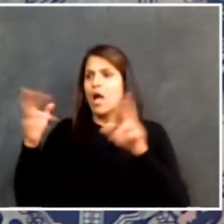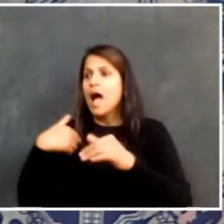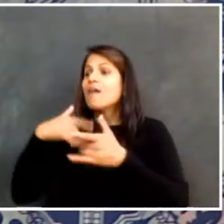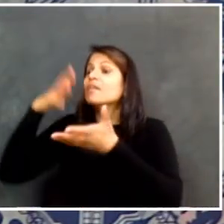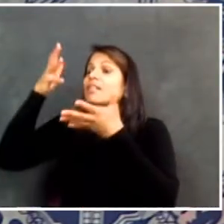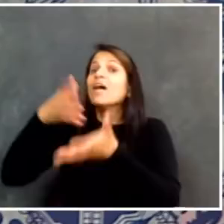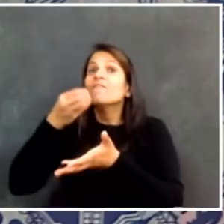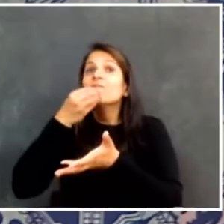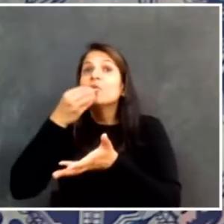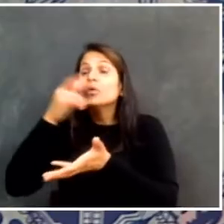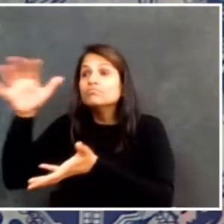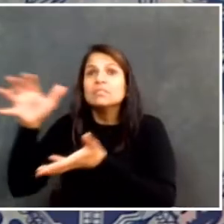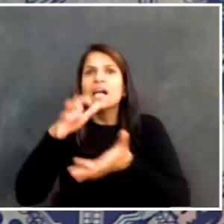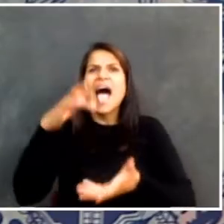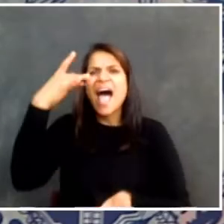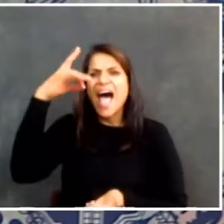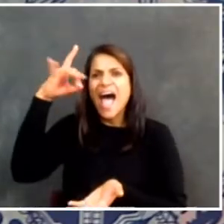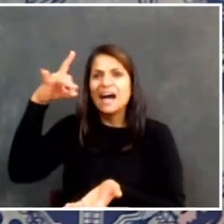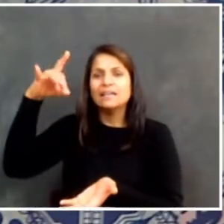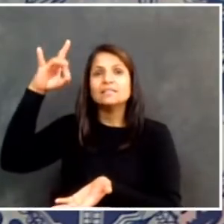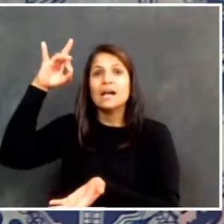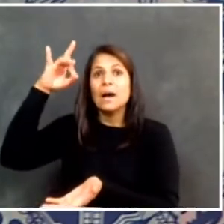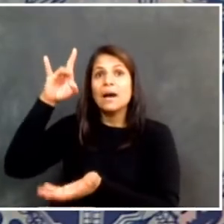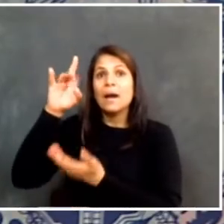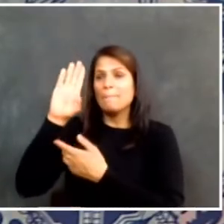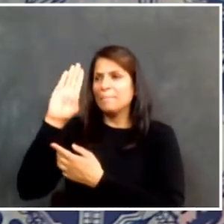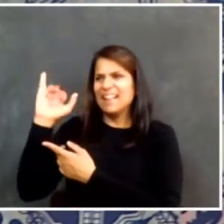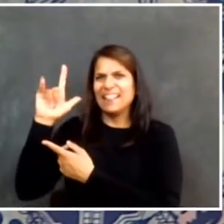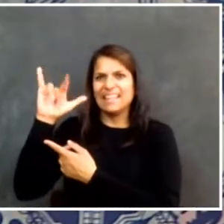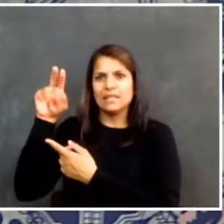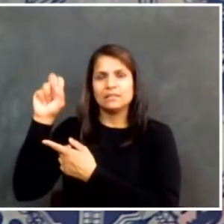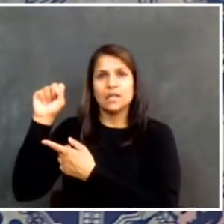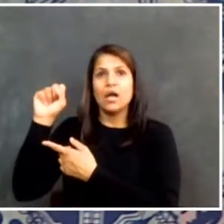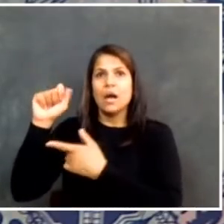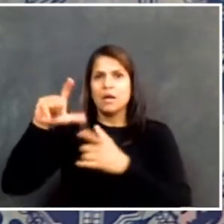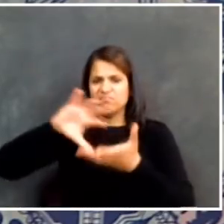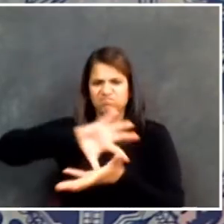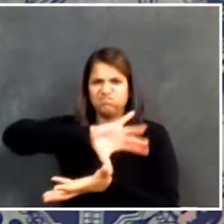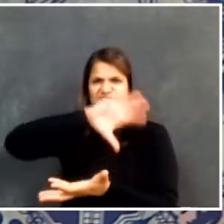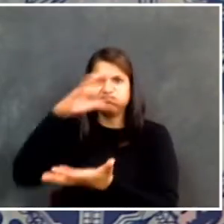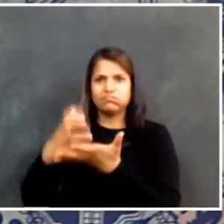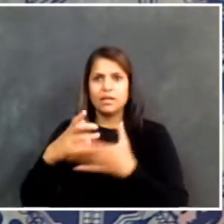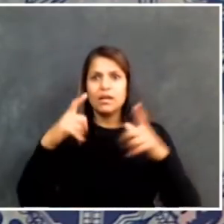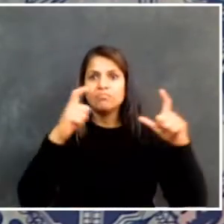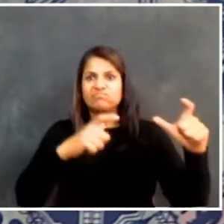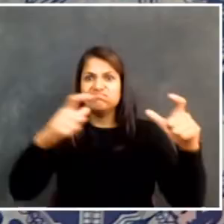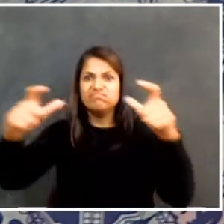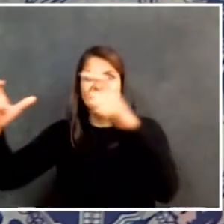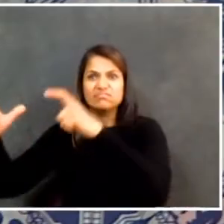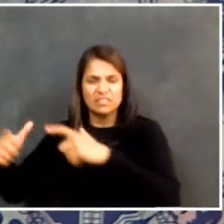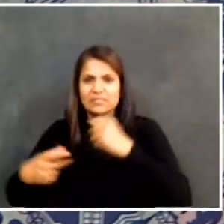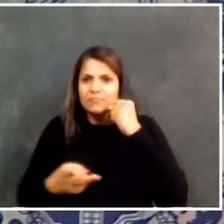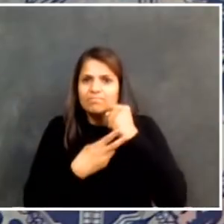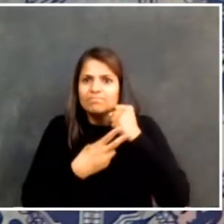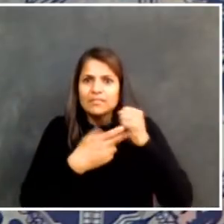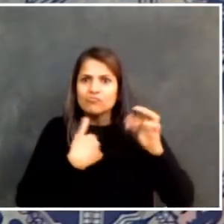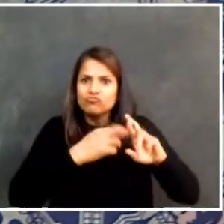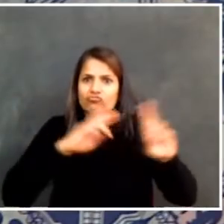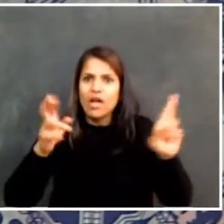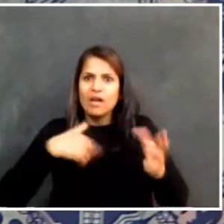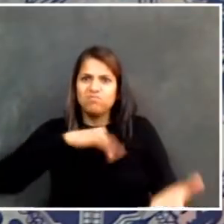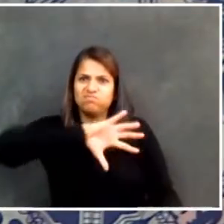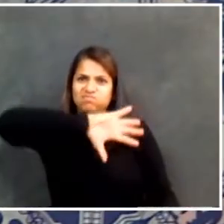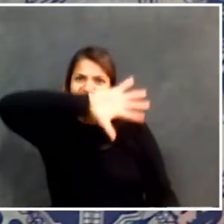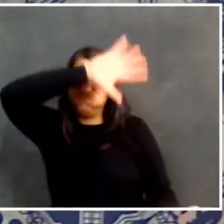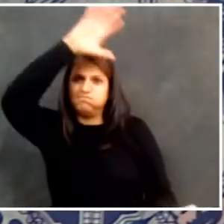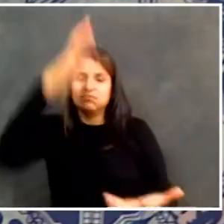what else happens in the world. So this is aggressive. But in terms of your question about making sure people get it when they need it,